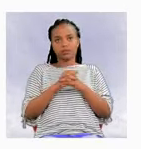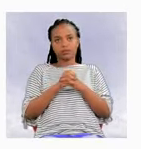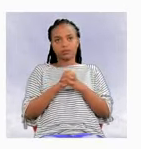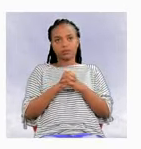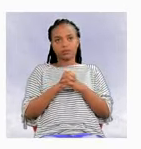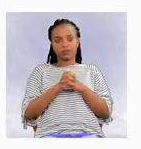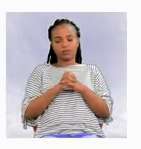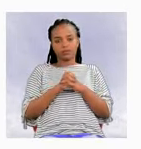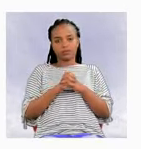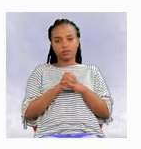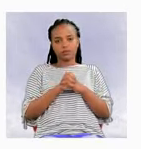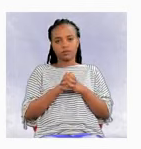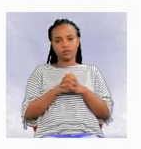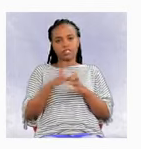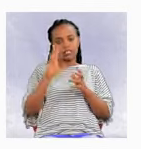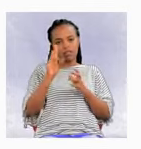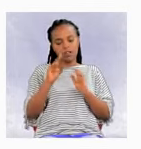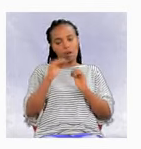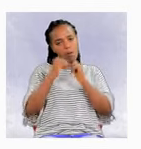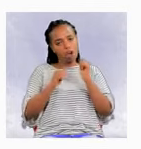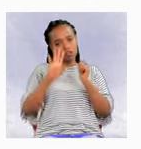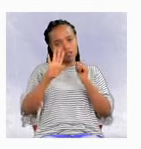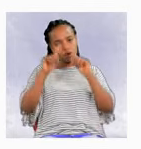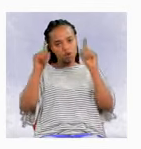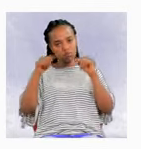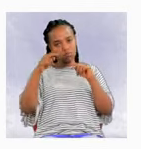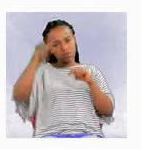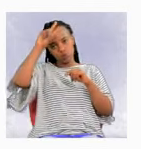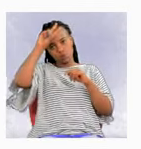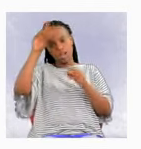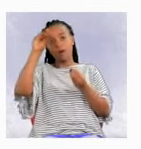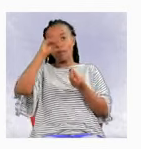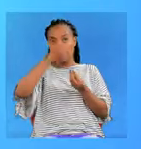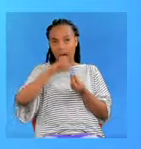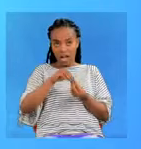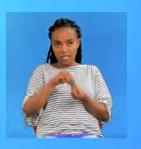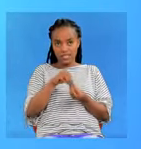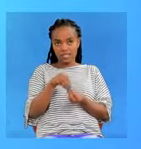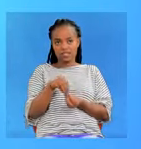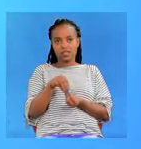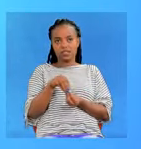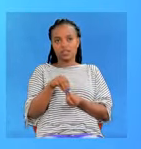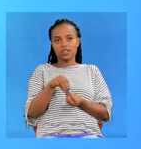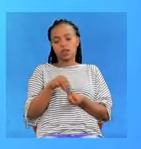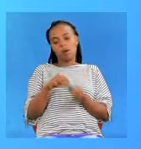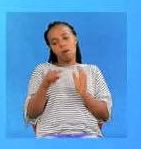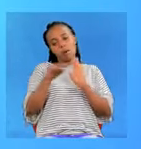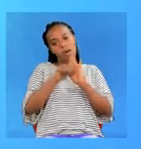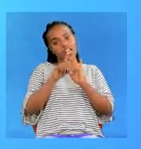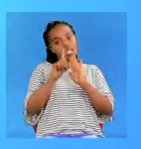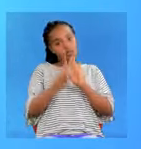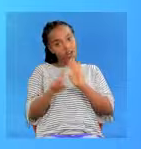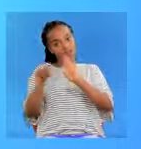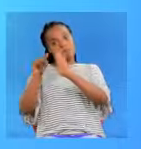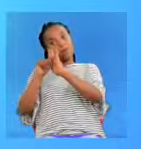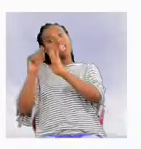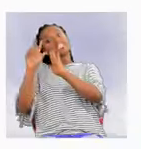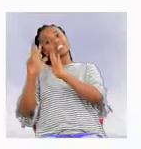4 squared plus minus 1 minus